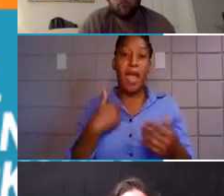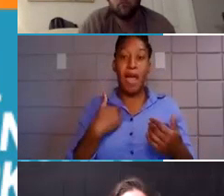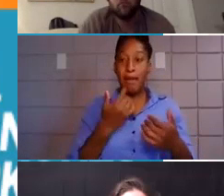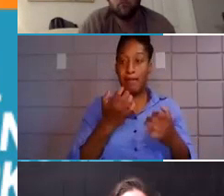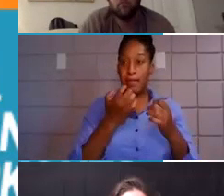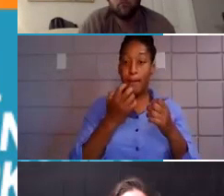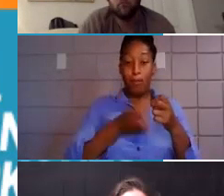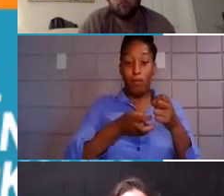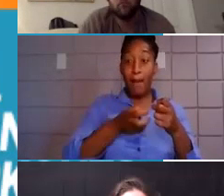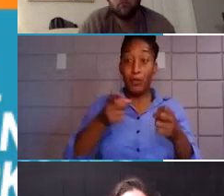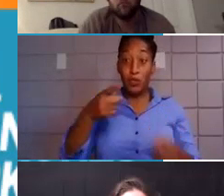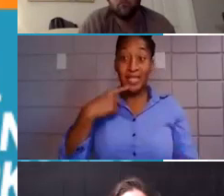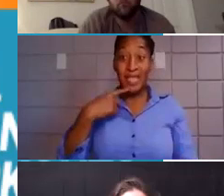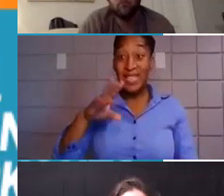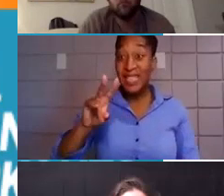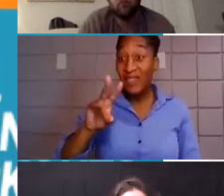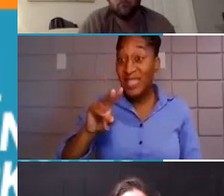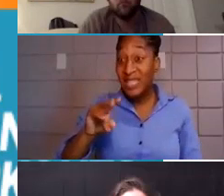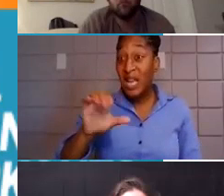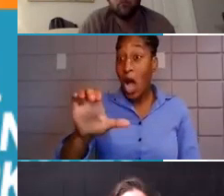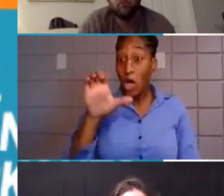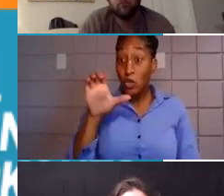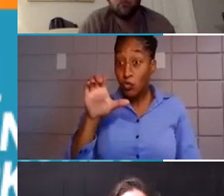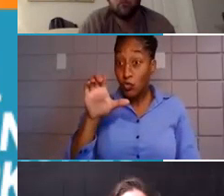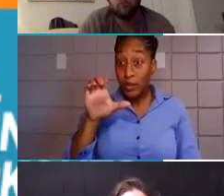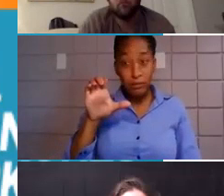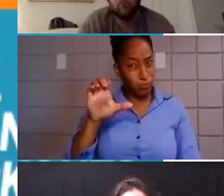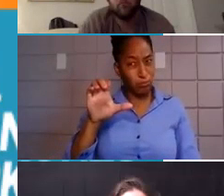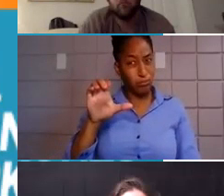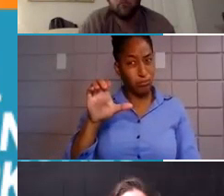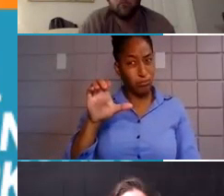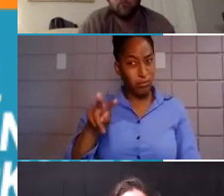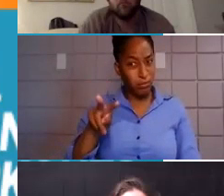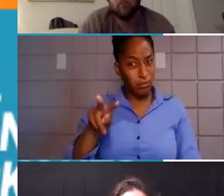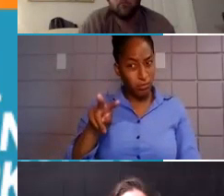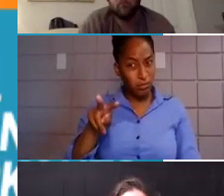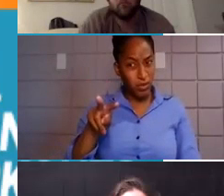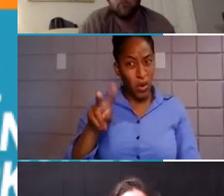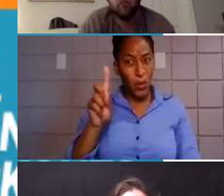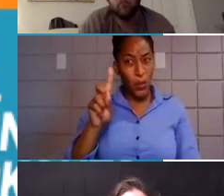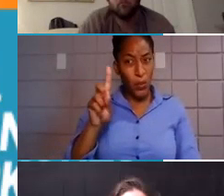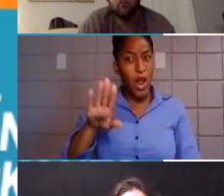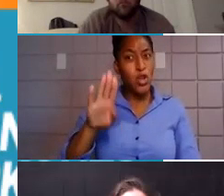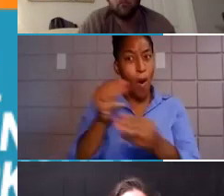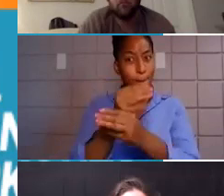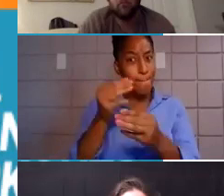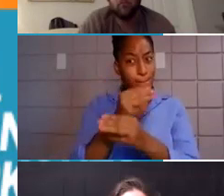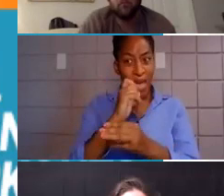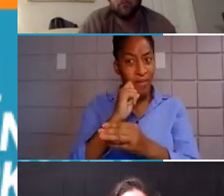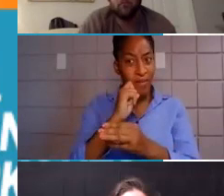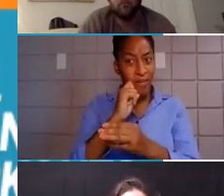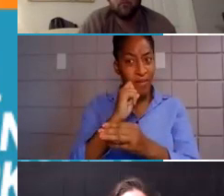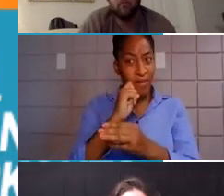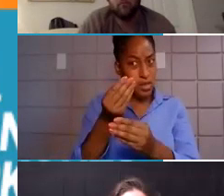1700 meters, I might be looking to see where you made a math mistake at. Okay. because that's a little